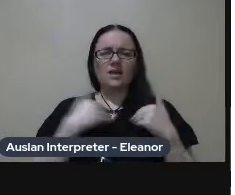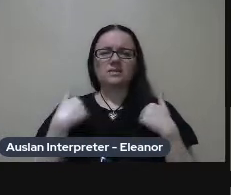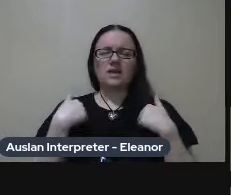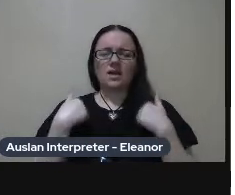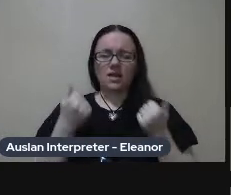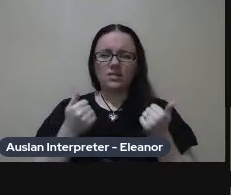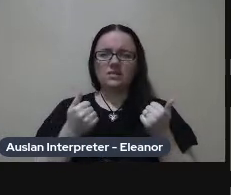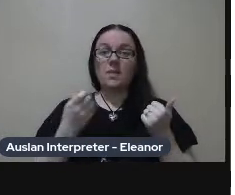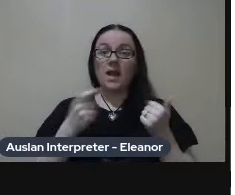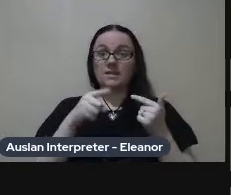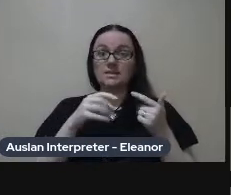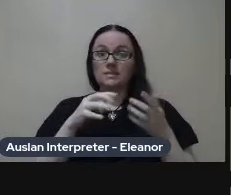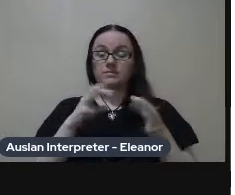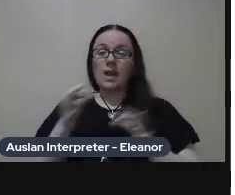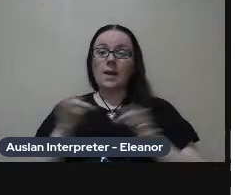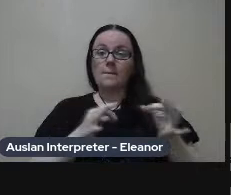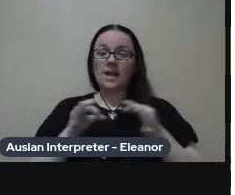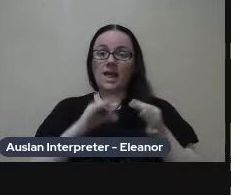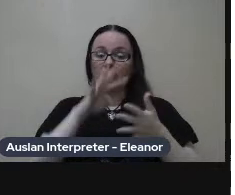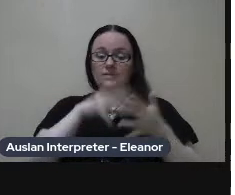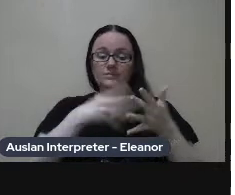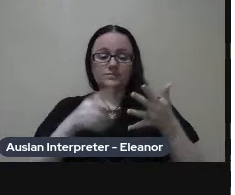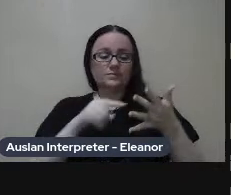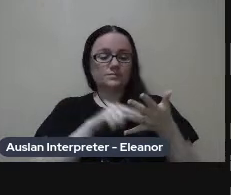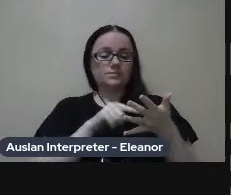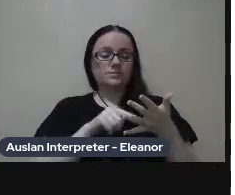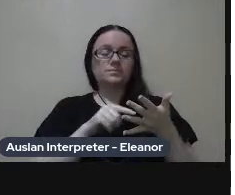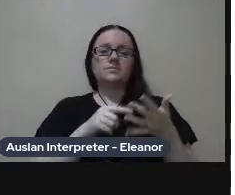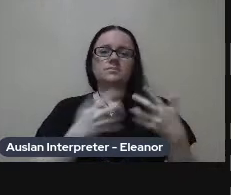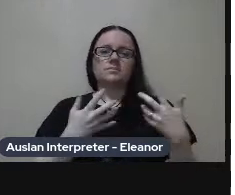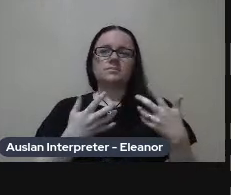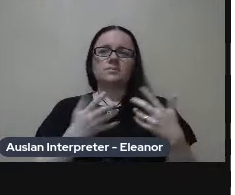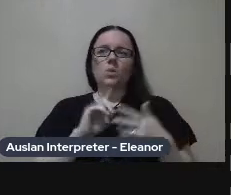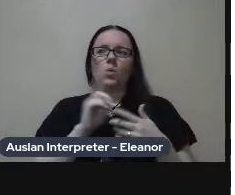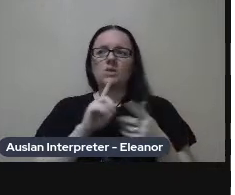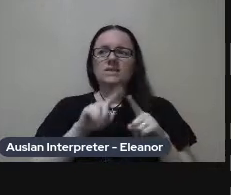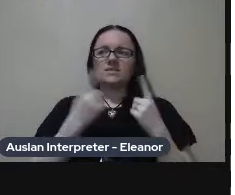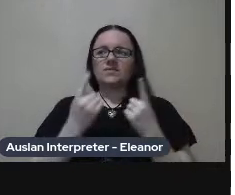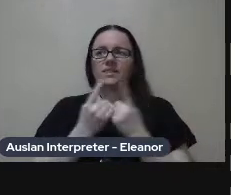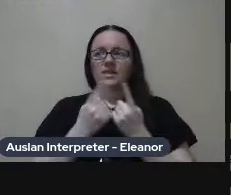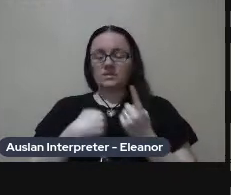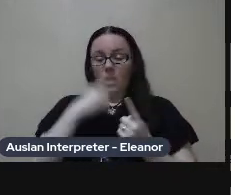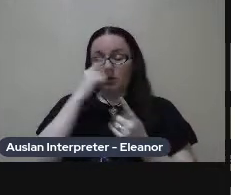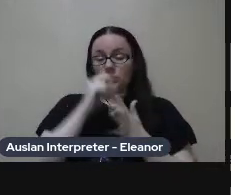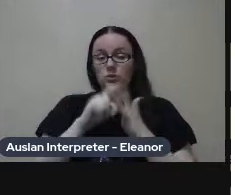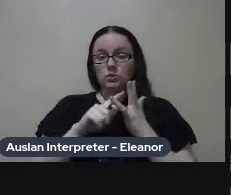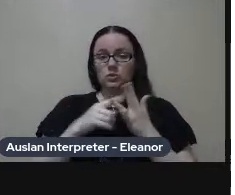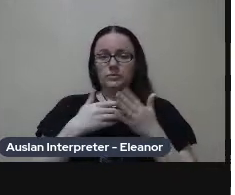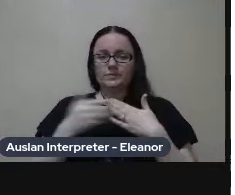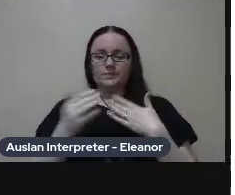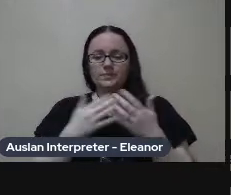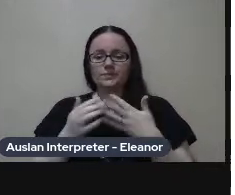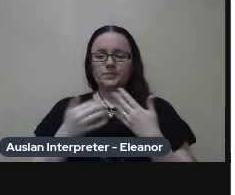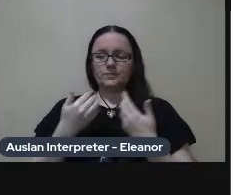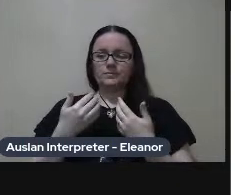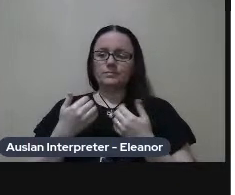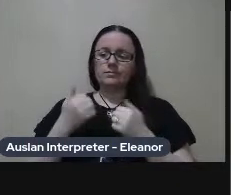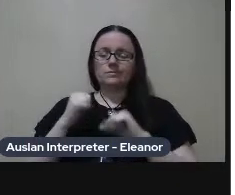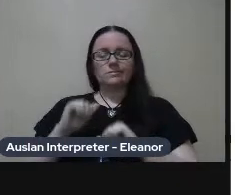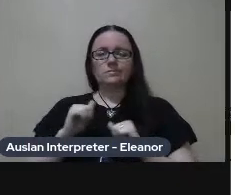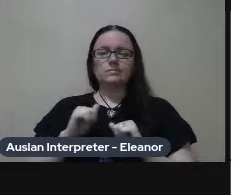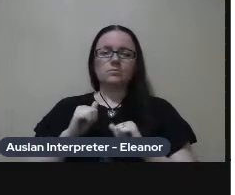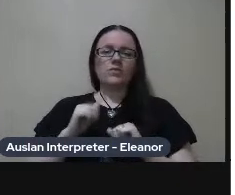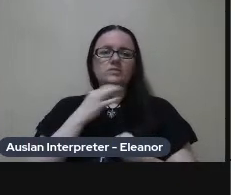nice plan that can be mapped out to outline the different ways you can help to try and control those risk factors.